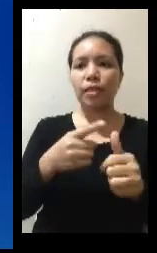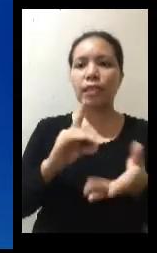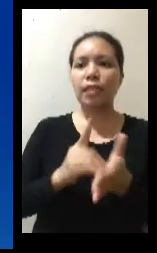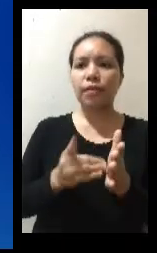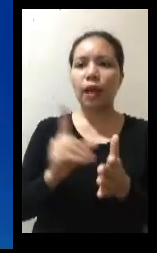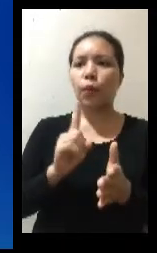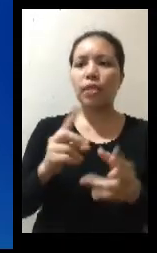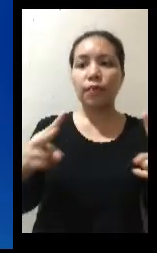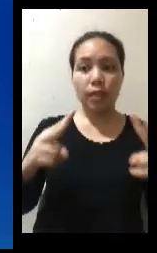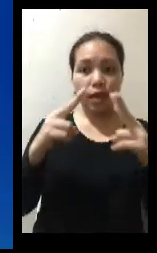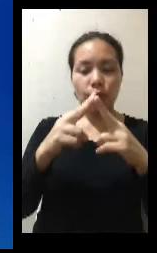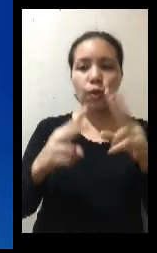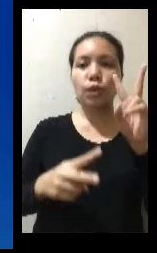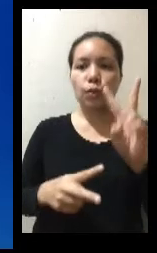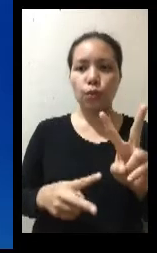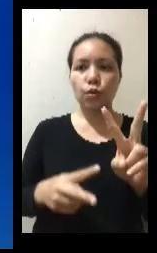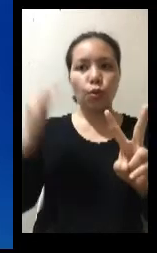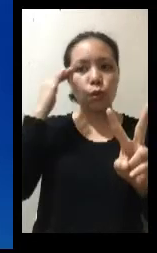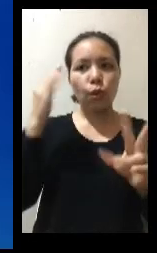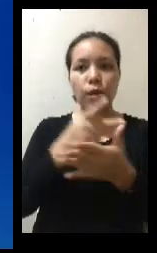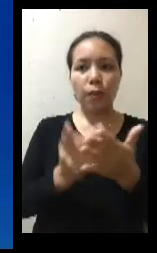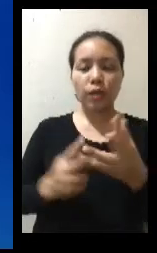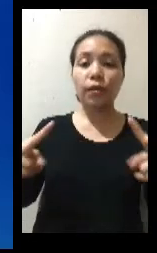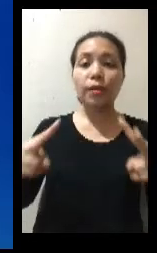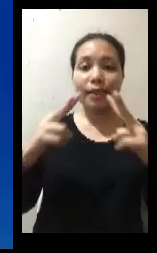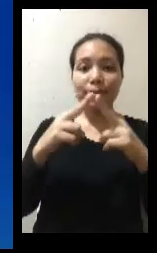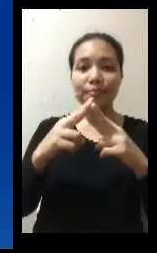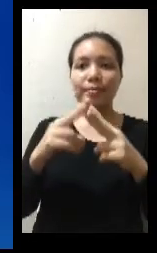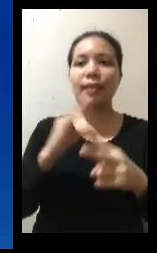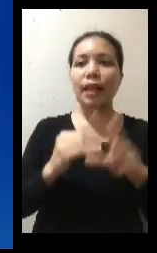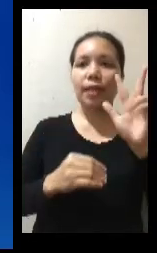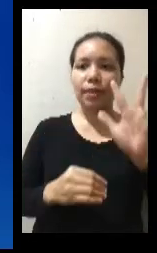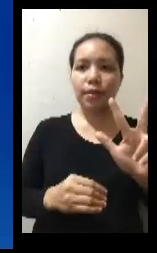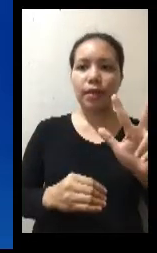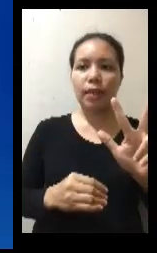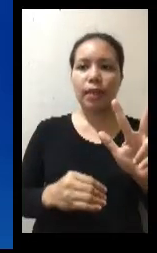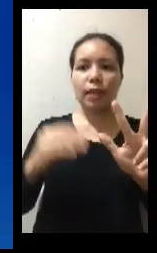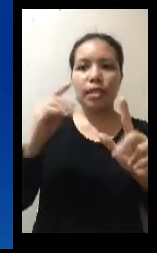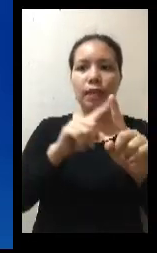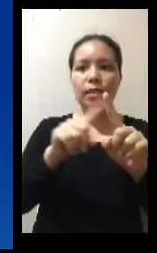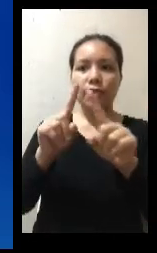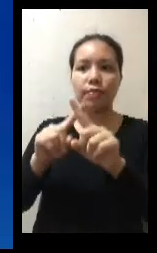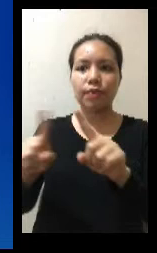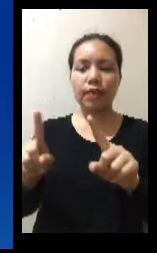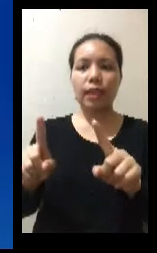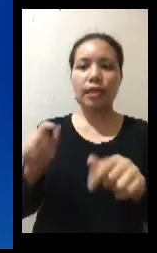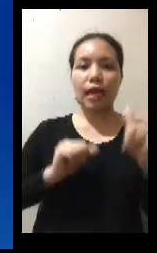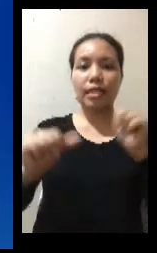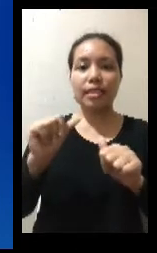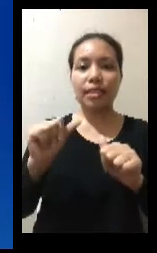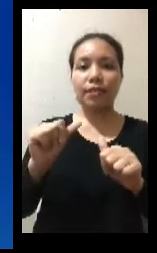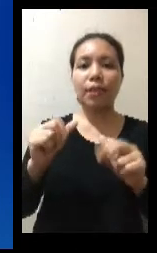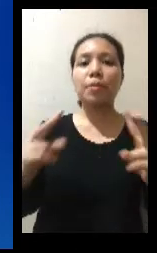The following objectives are: define what a volcano is, identify the parts of a volcano, and